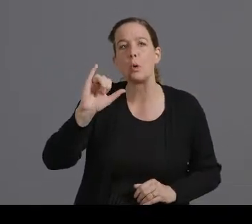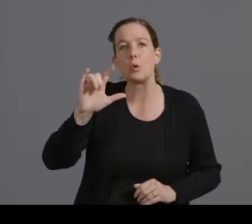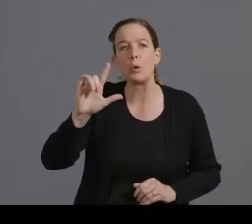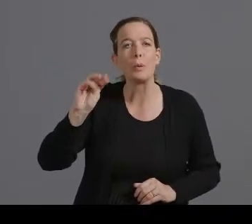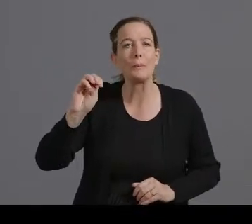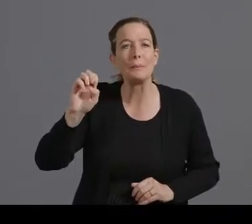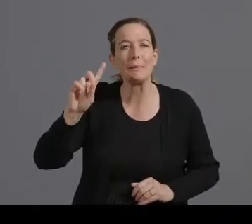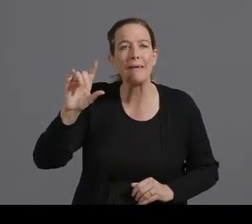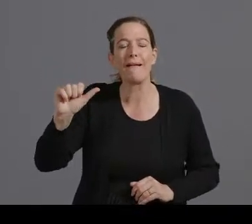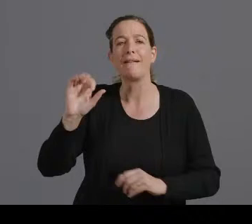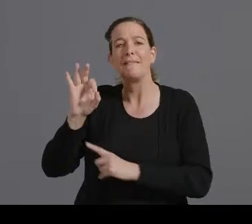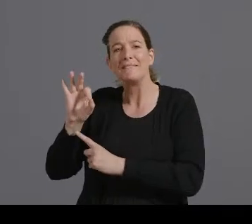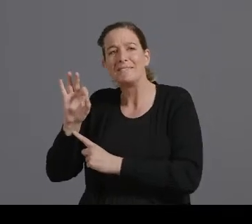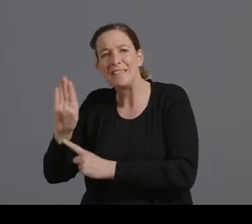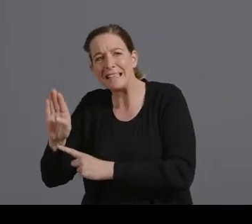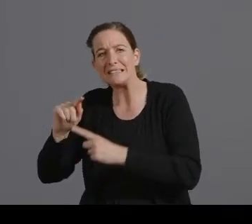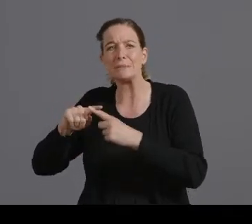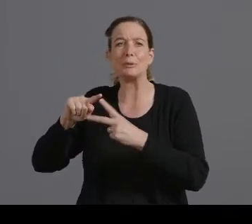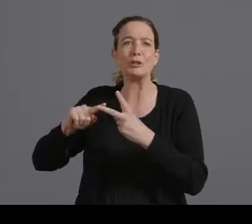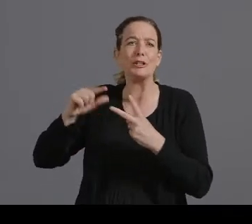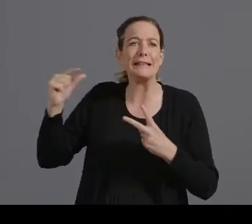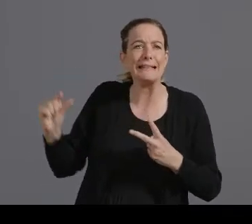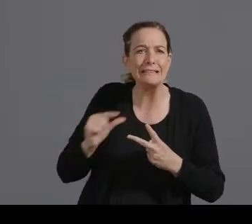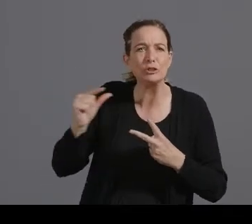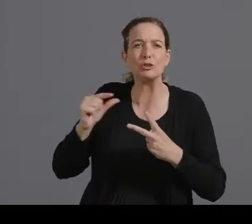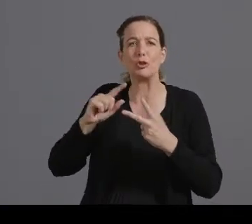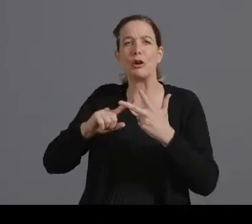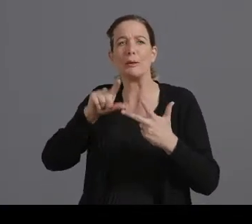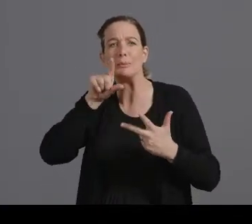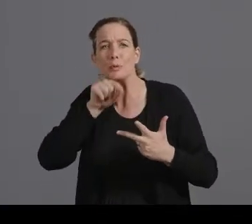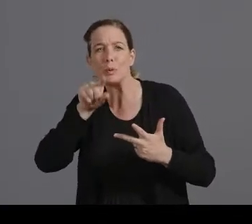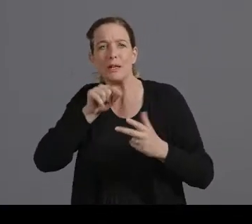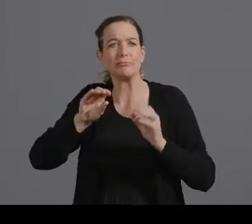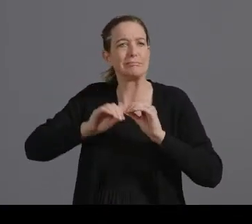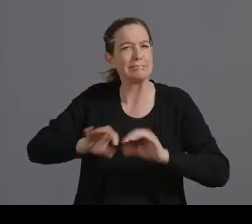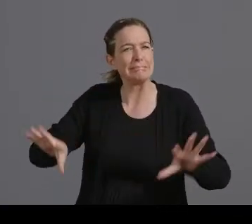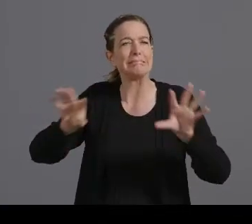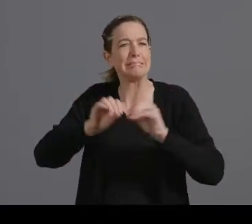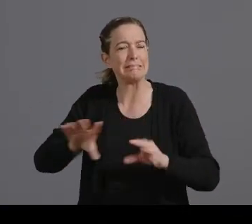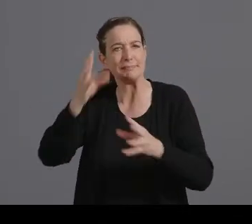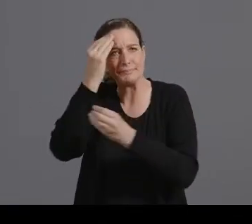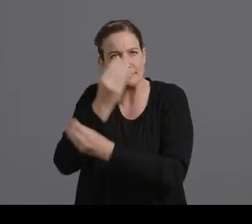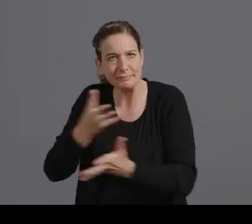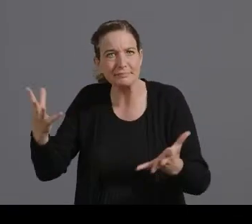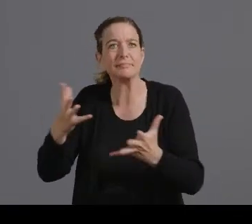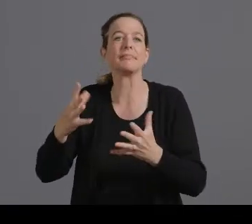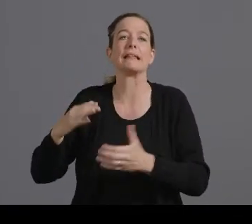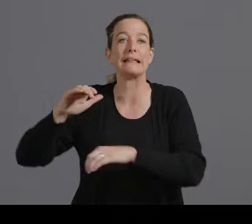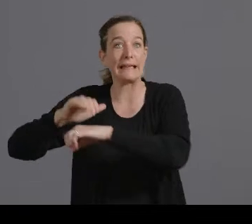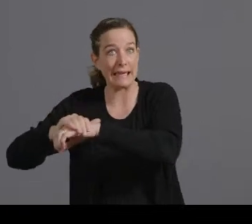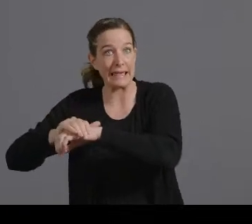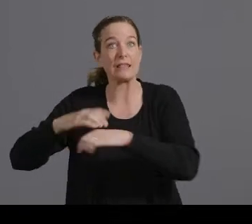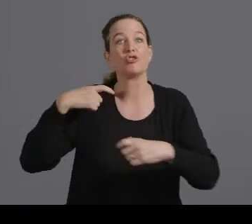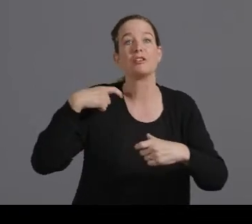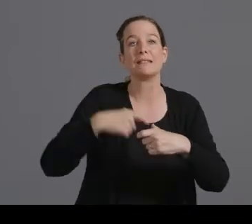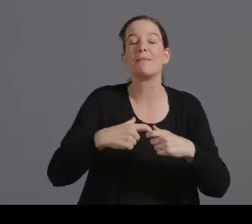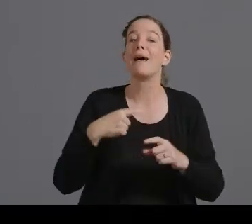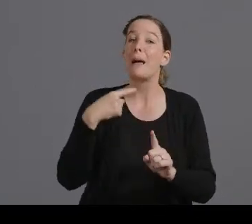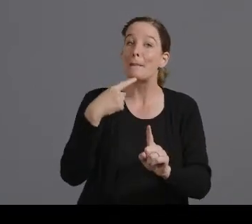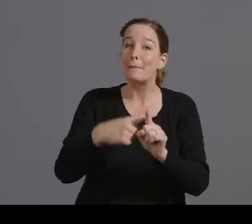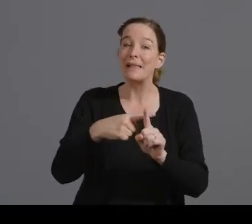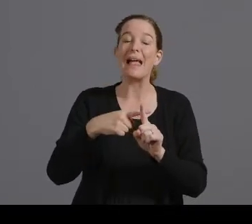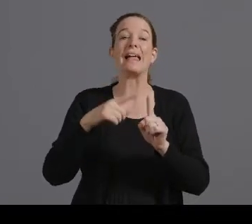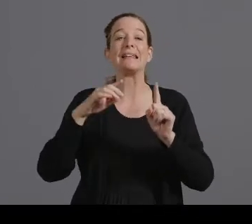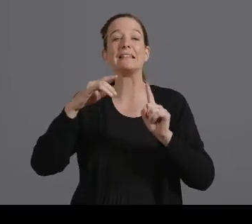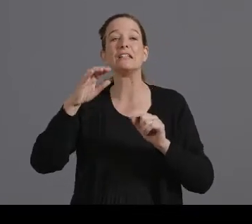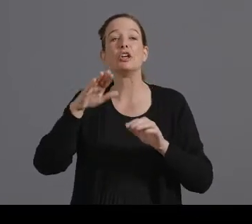translated both in English and Spanish and resonate with the community. We are also placing yard signs and community messaging such as bus